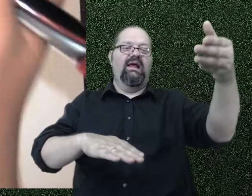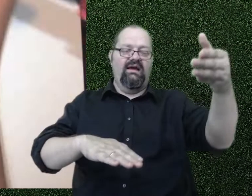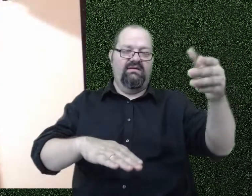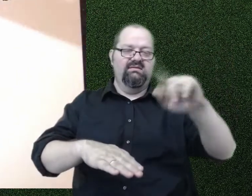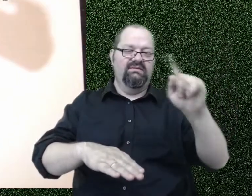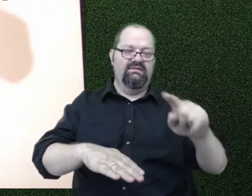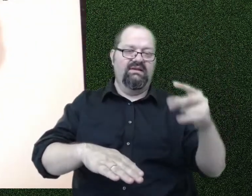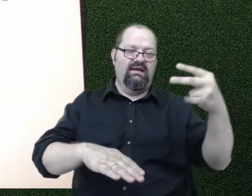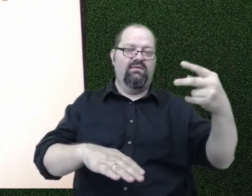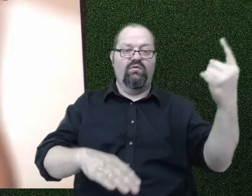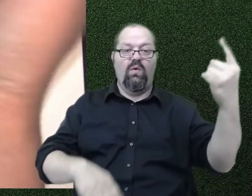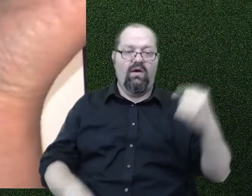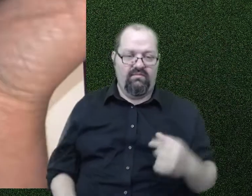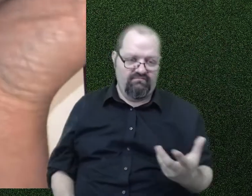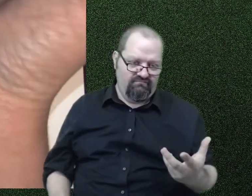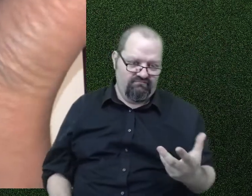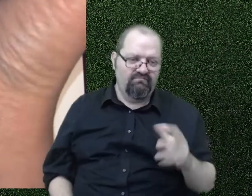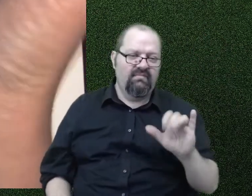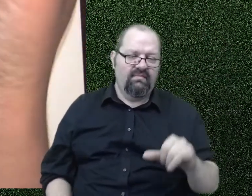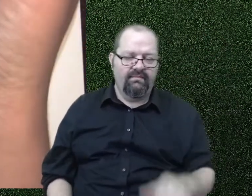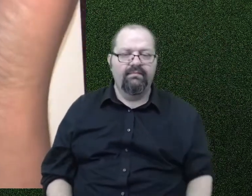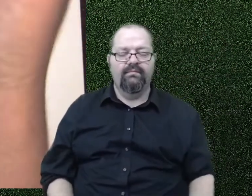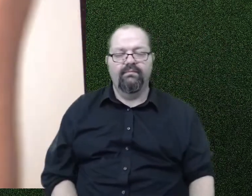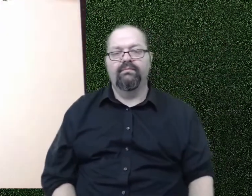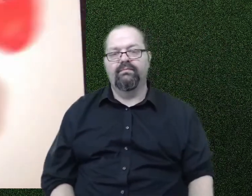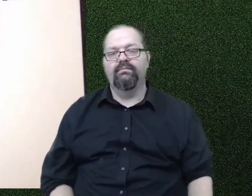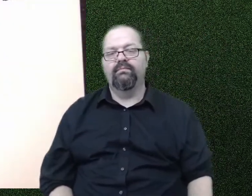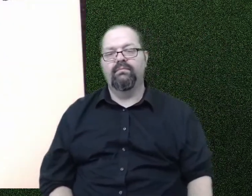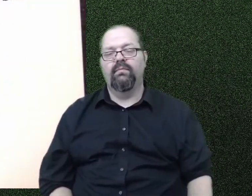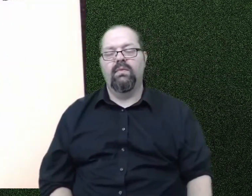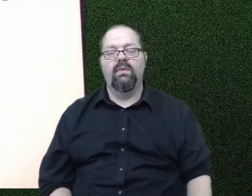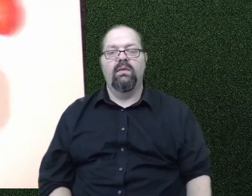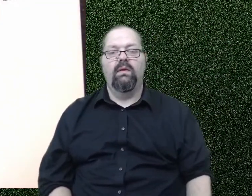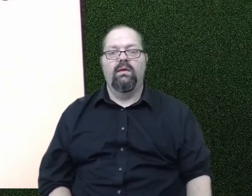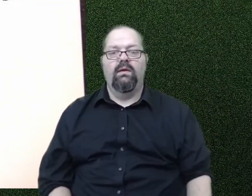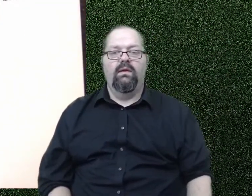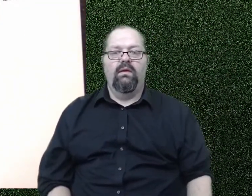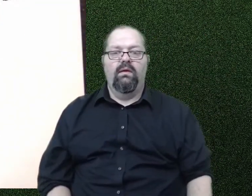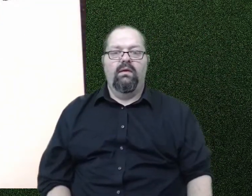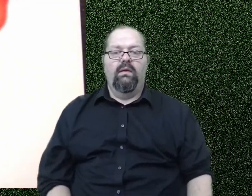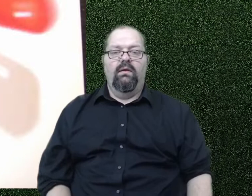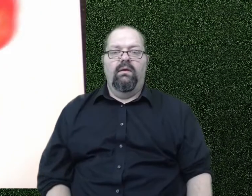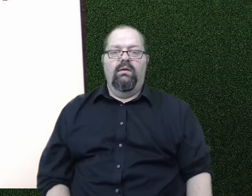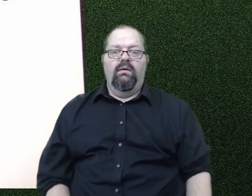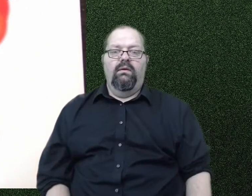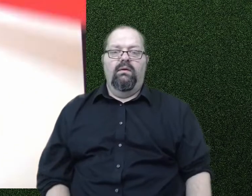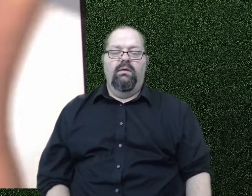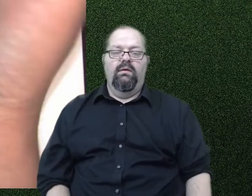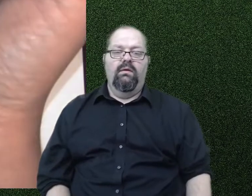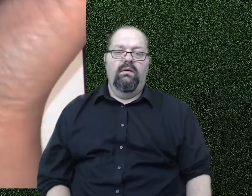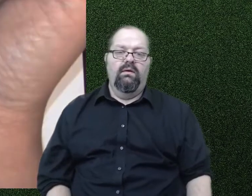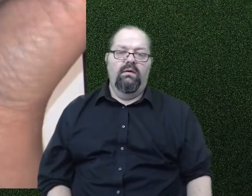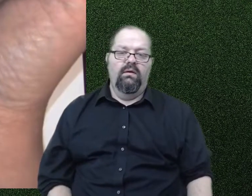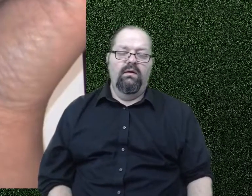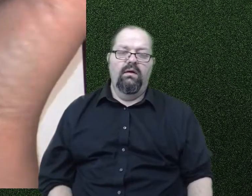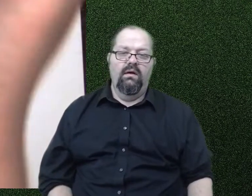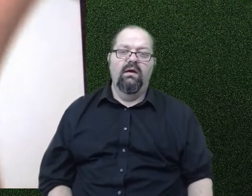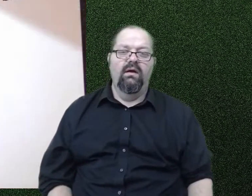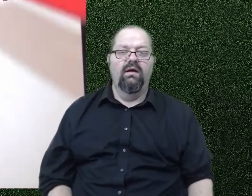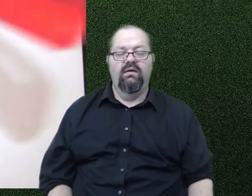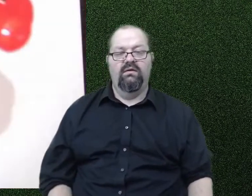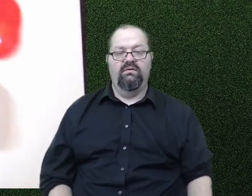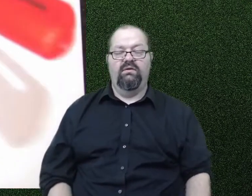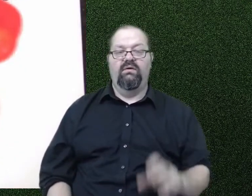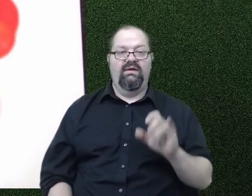is like the plane back here. It's the plane that's behind me. Maybe if I'm teaching, the plane where my whiteboard